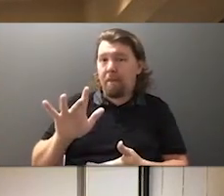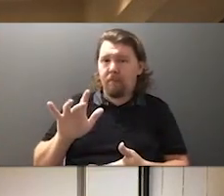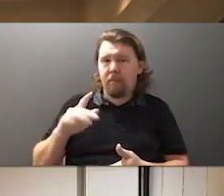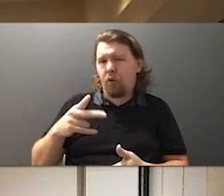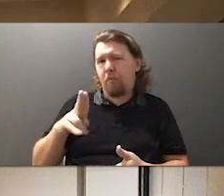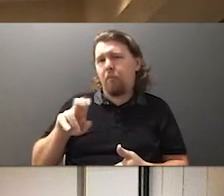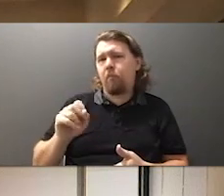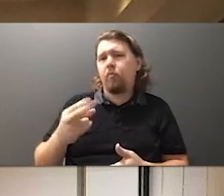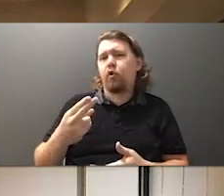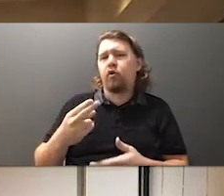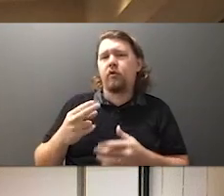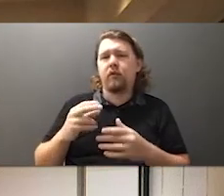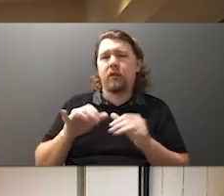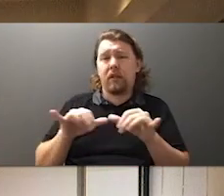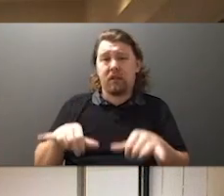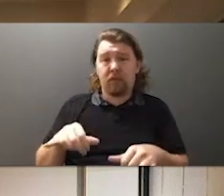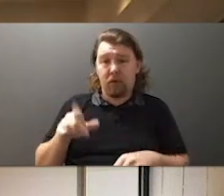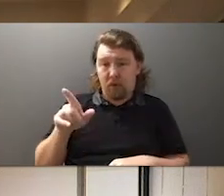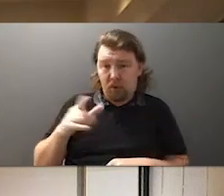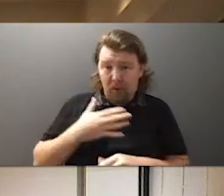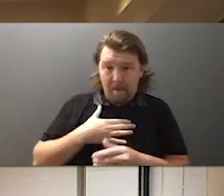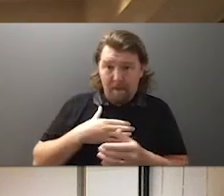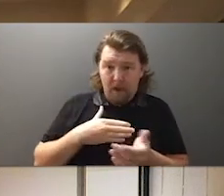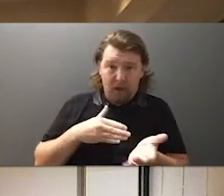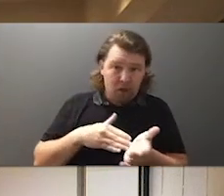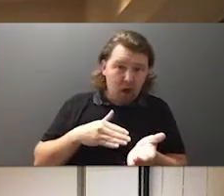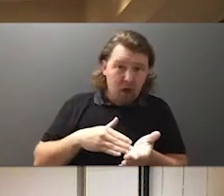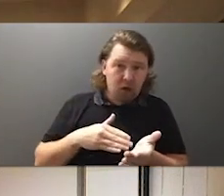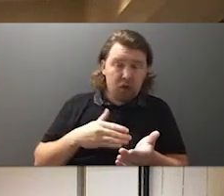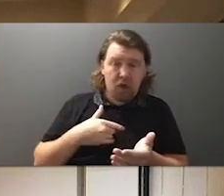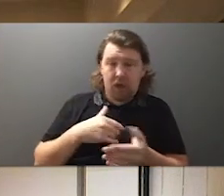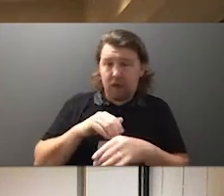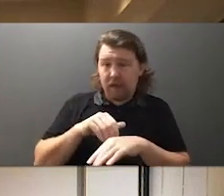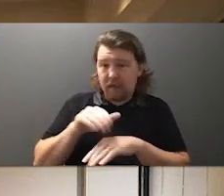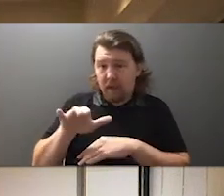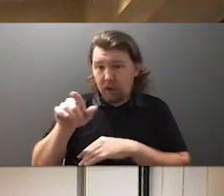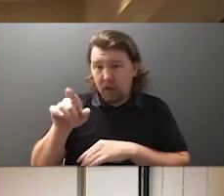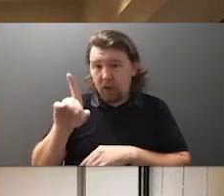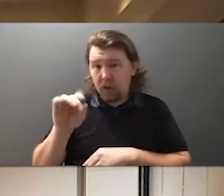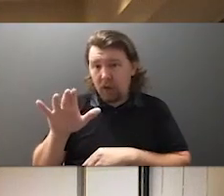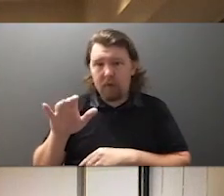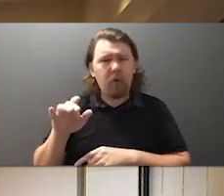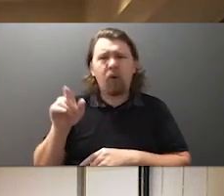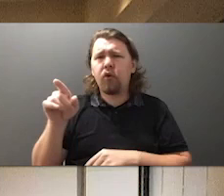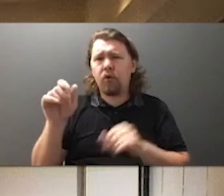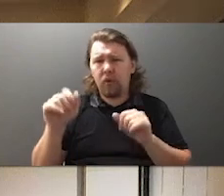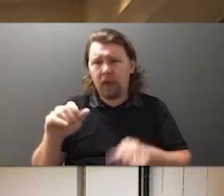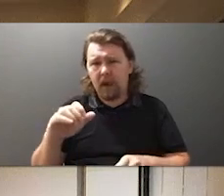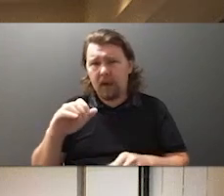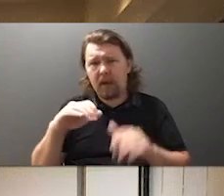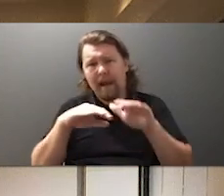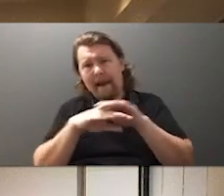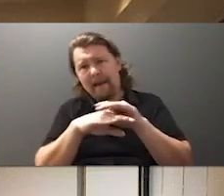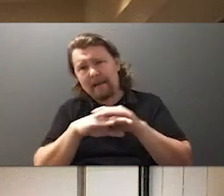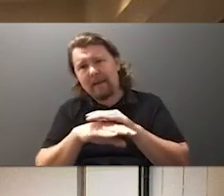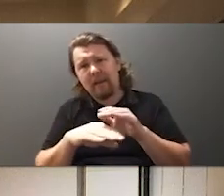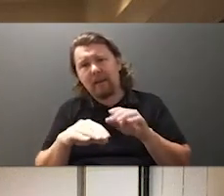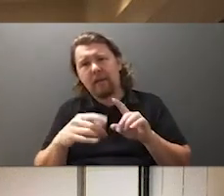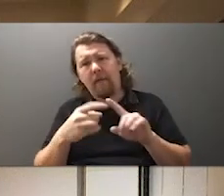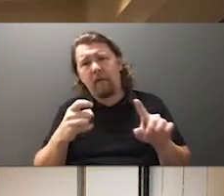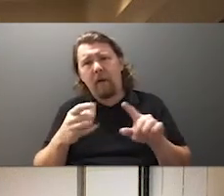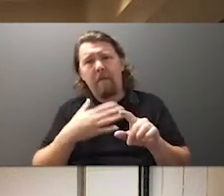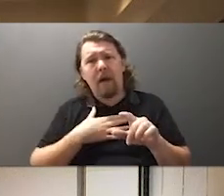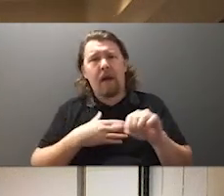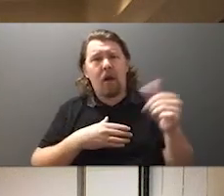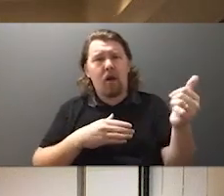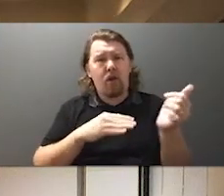like, if you're my provider, I can send you documents? Can you, though, access other documents from other